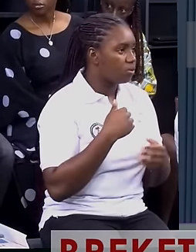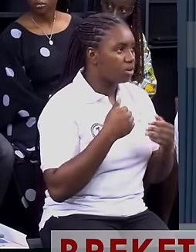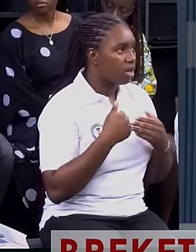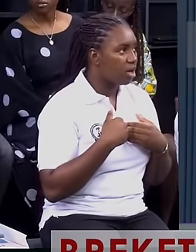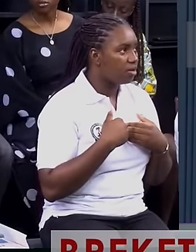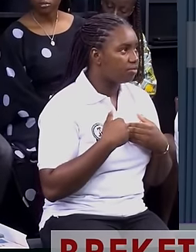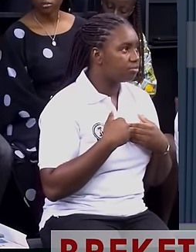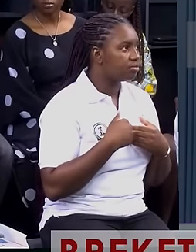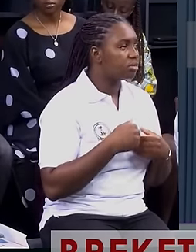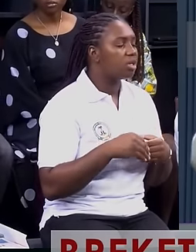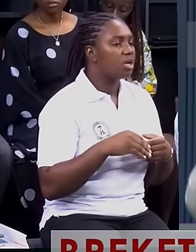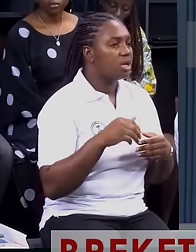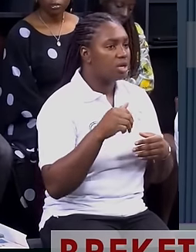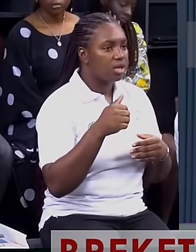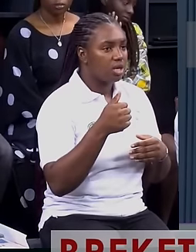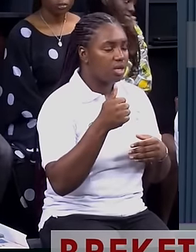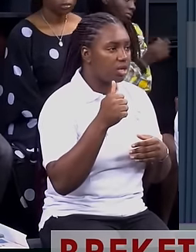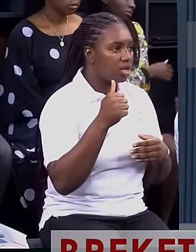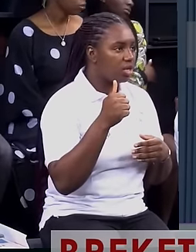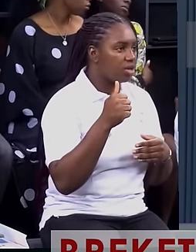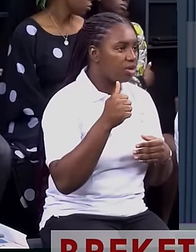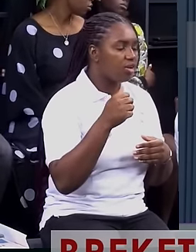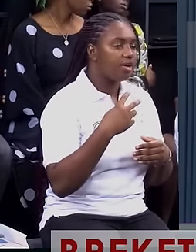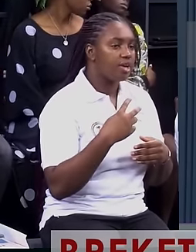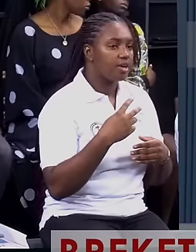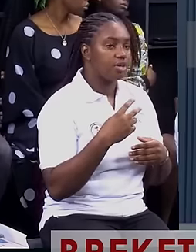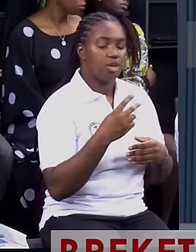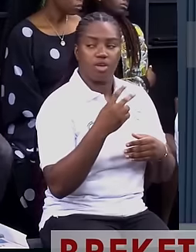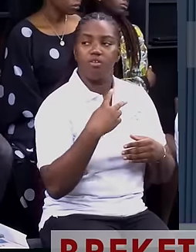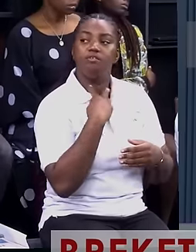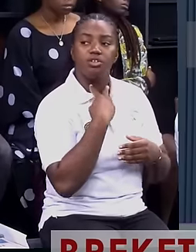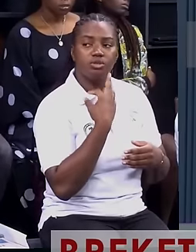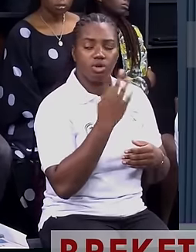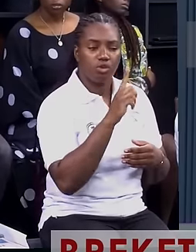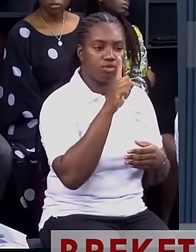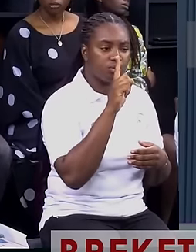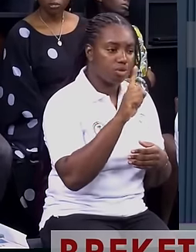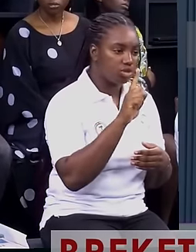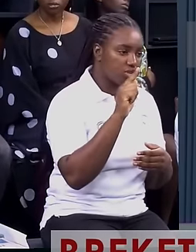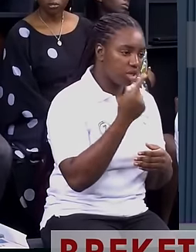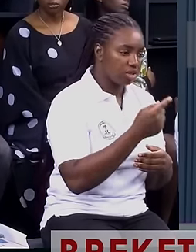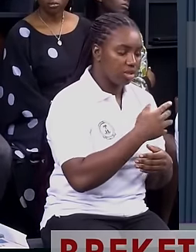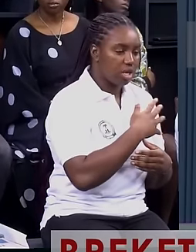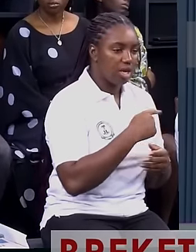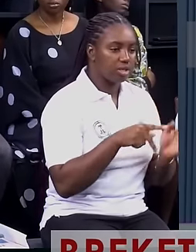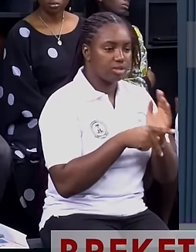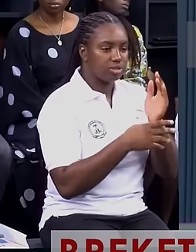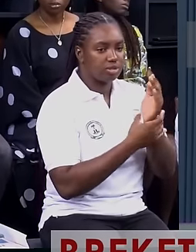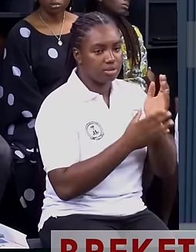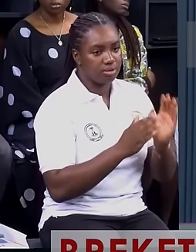We get a couple of victims of one chance and kidnappers in the studio now.